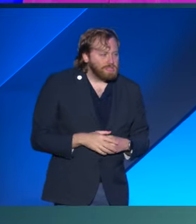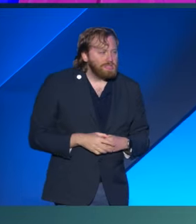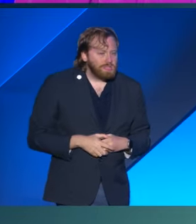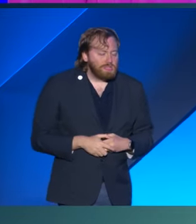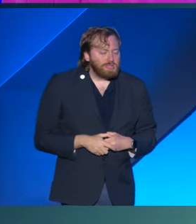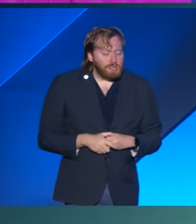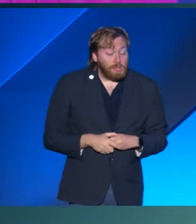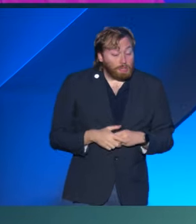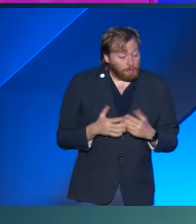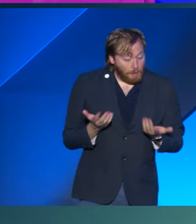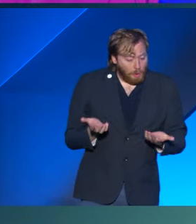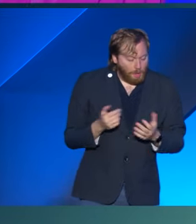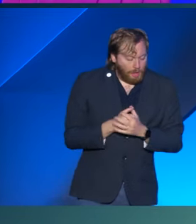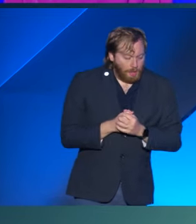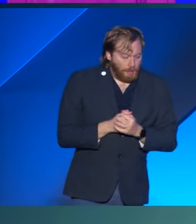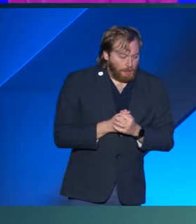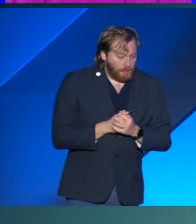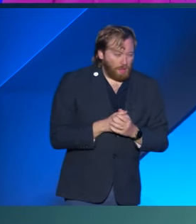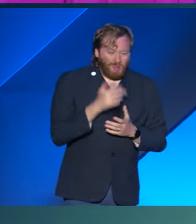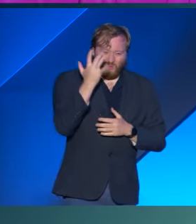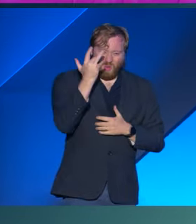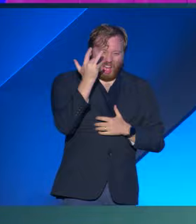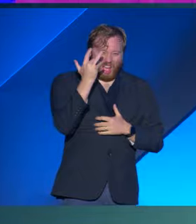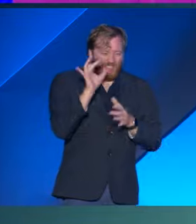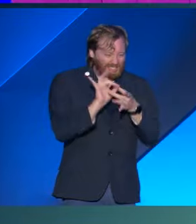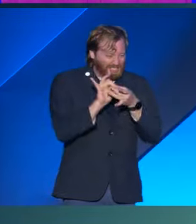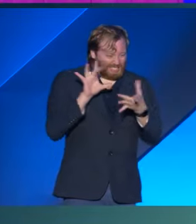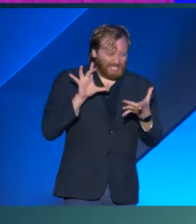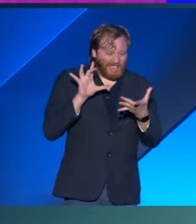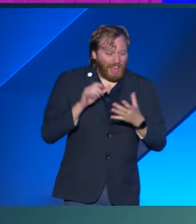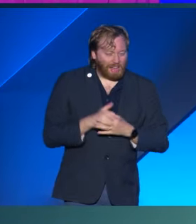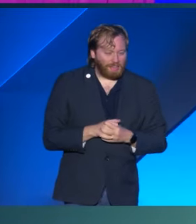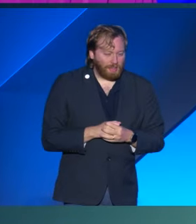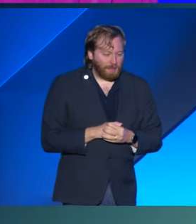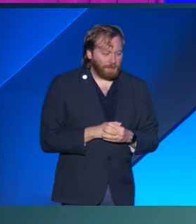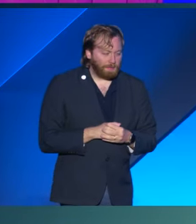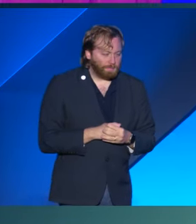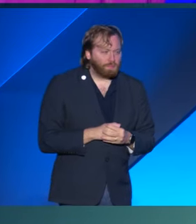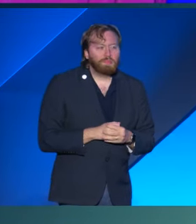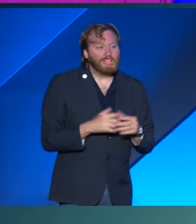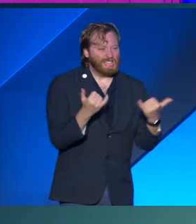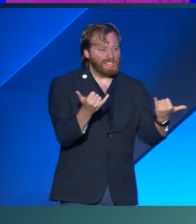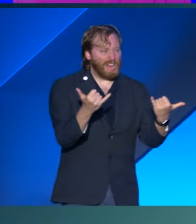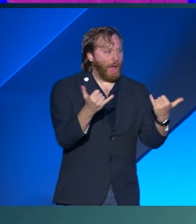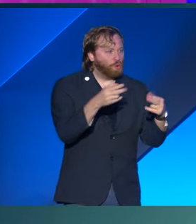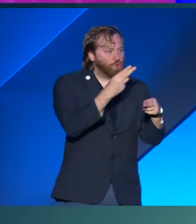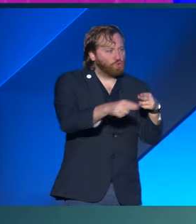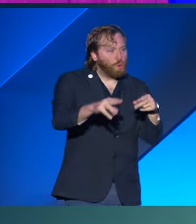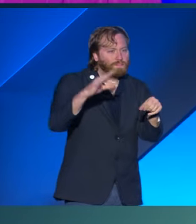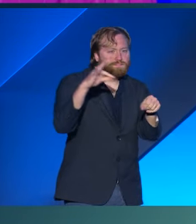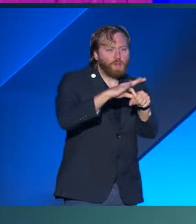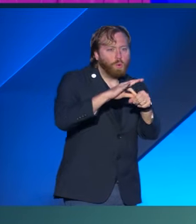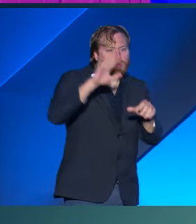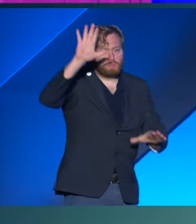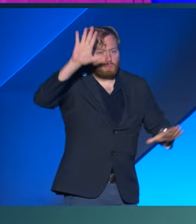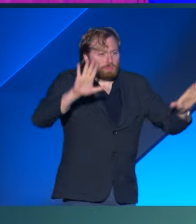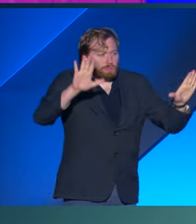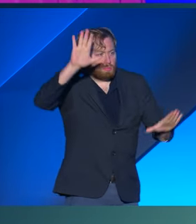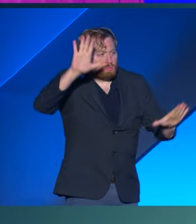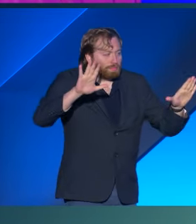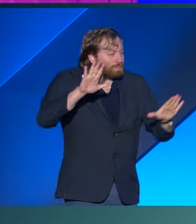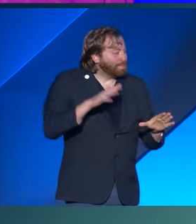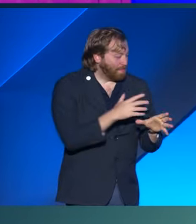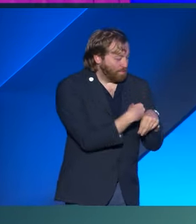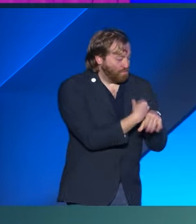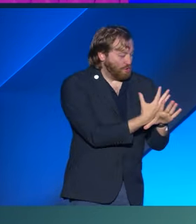So, why is there such a disconnect? Let's do a quick vote here in the room, and that includes our virtual